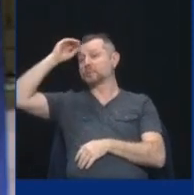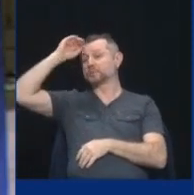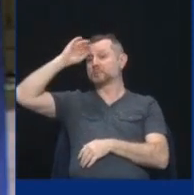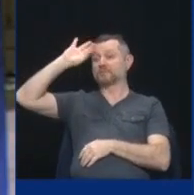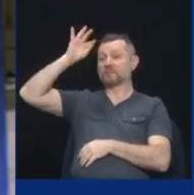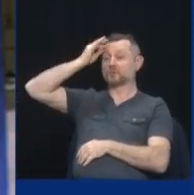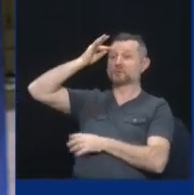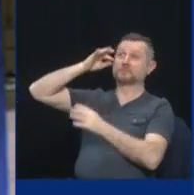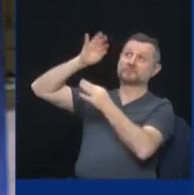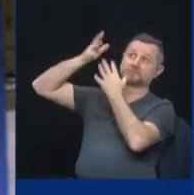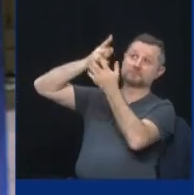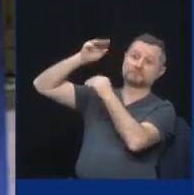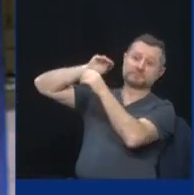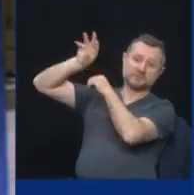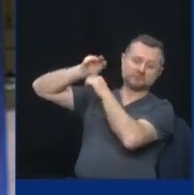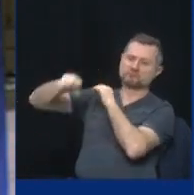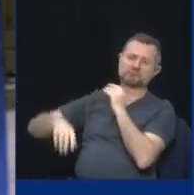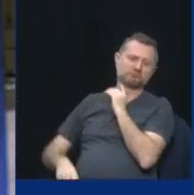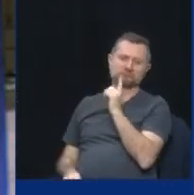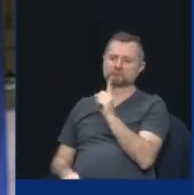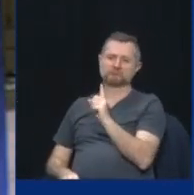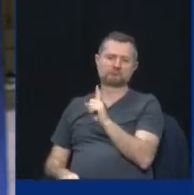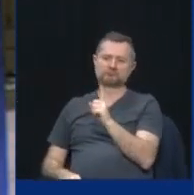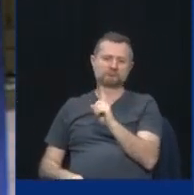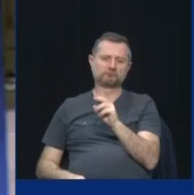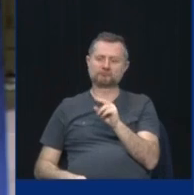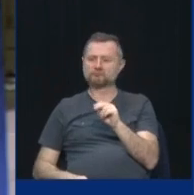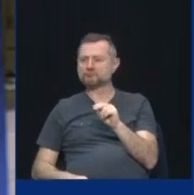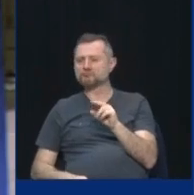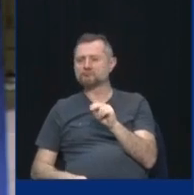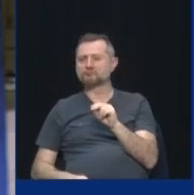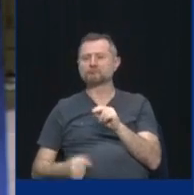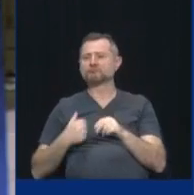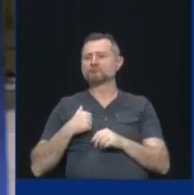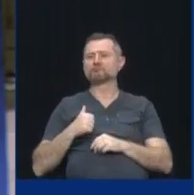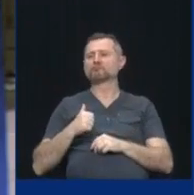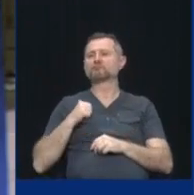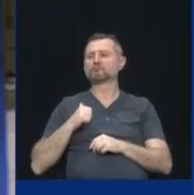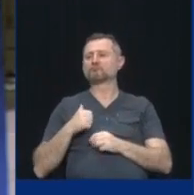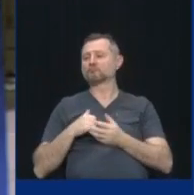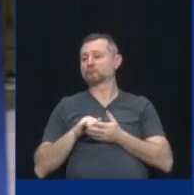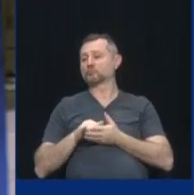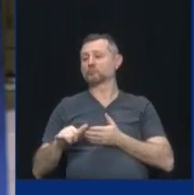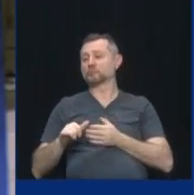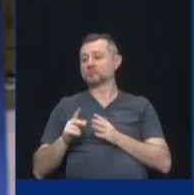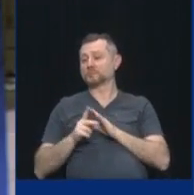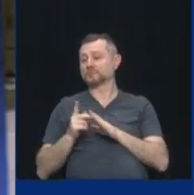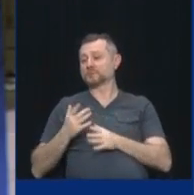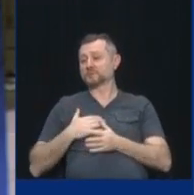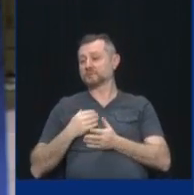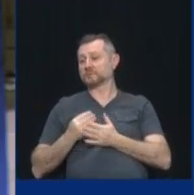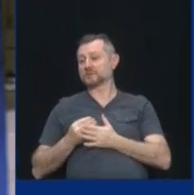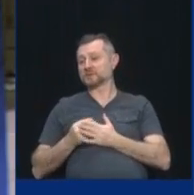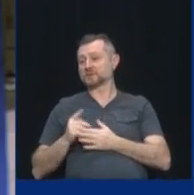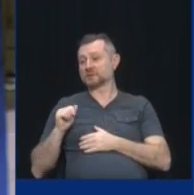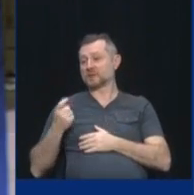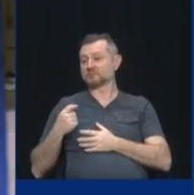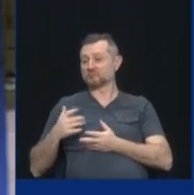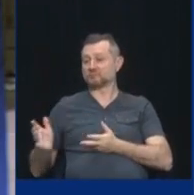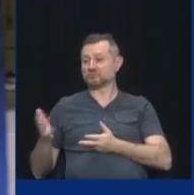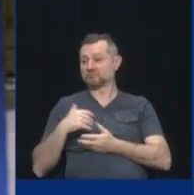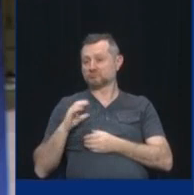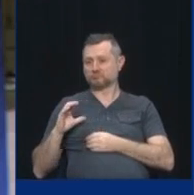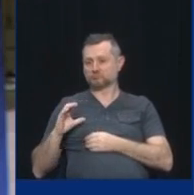advice to the feds. I'm not going to spend New Yorkers' money in a way that